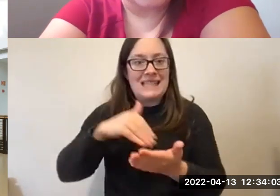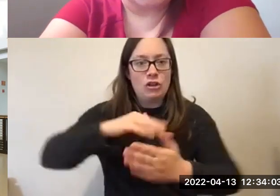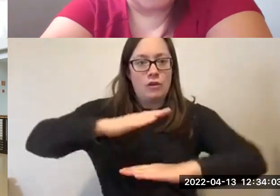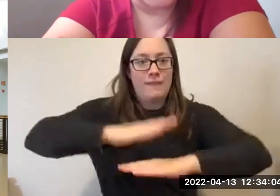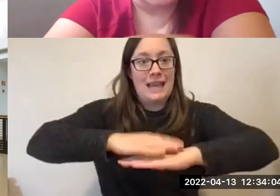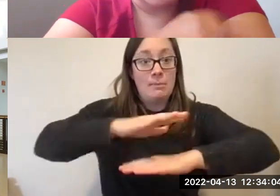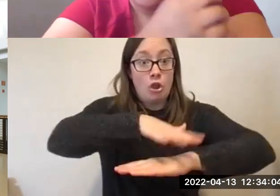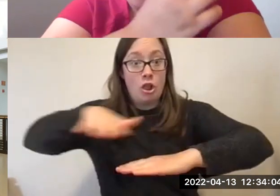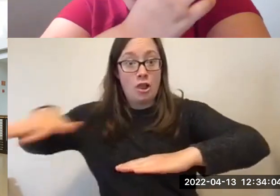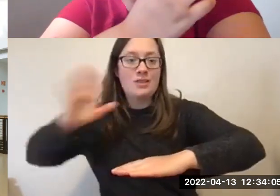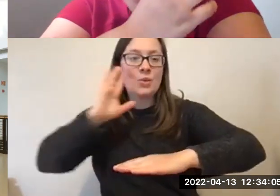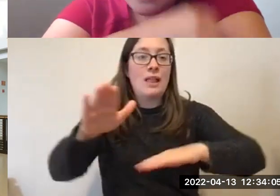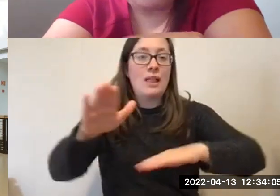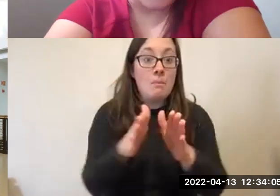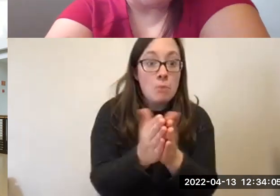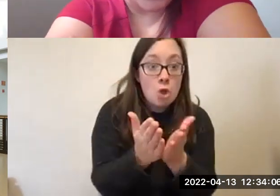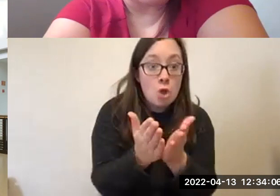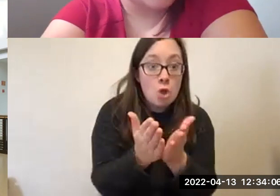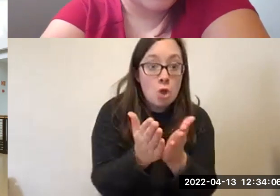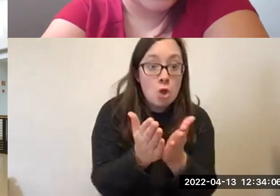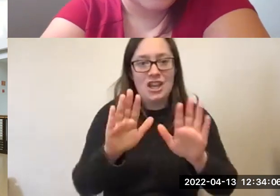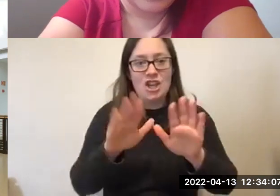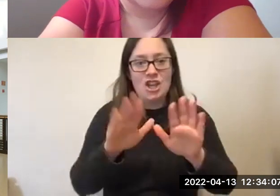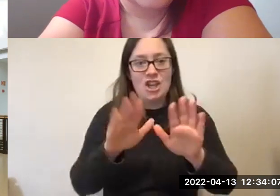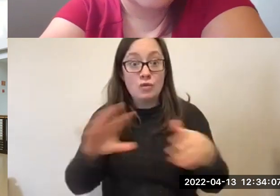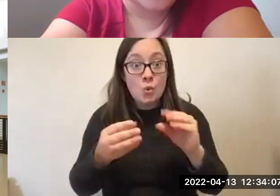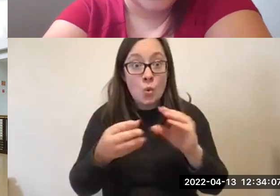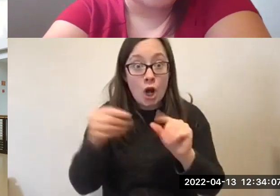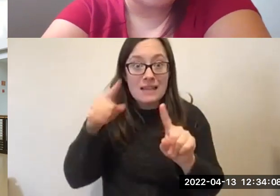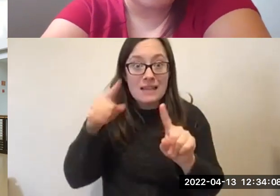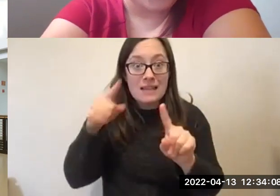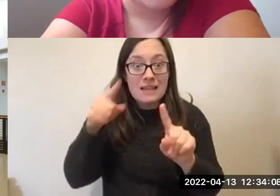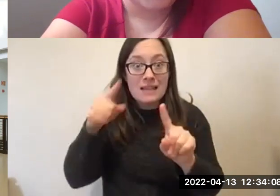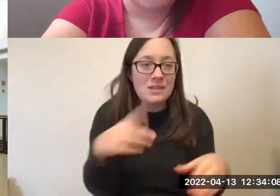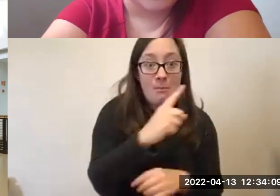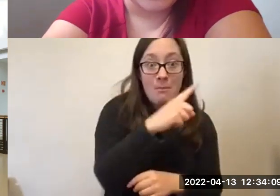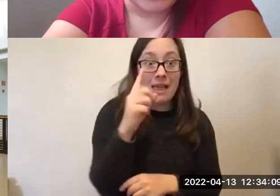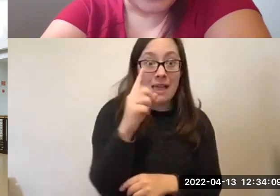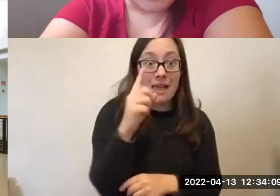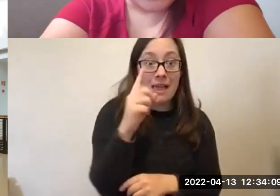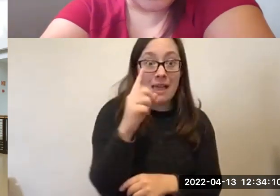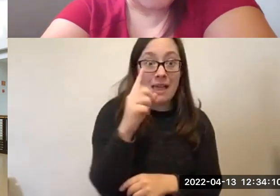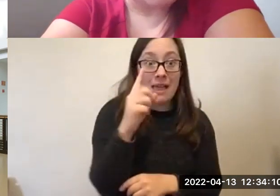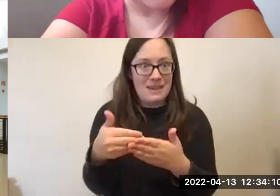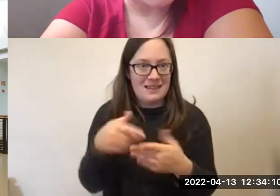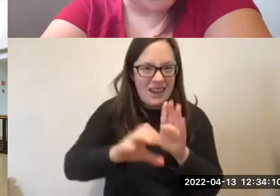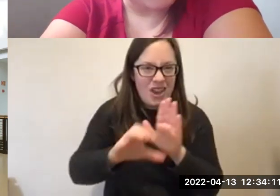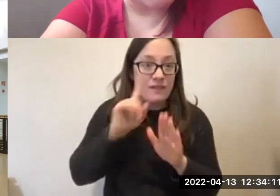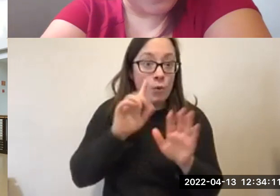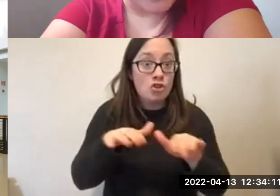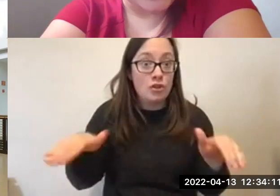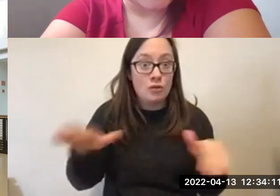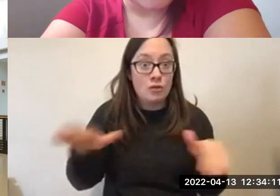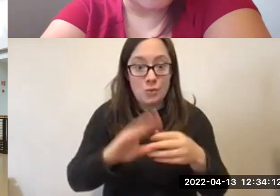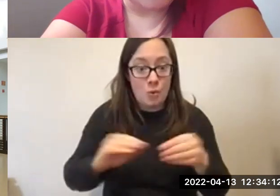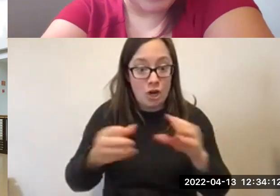and children's stories with Black and brown babies as the focus of the story. And it was really difficult